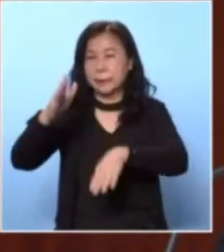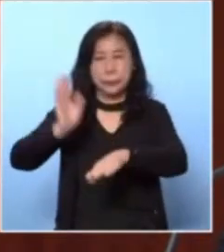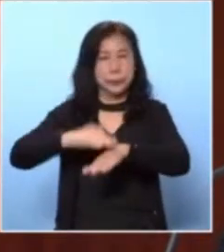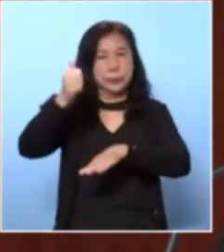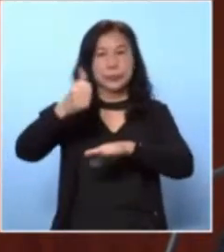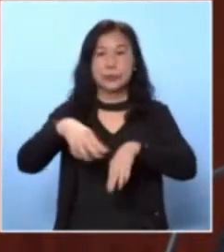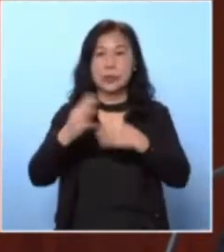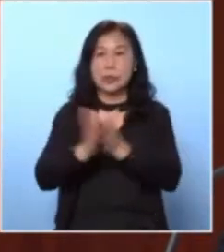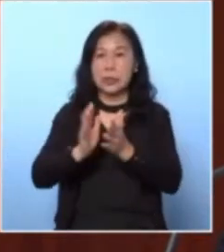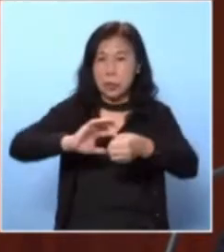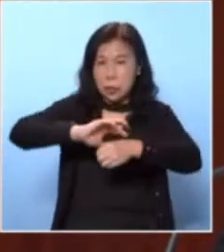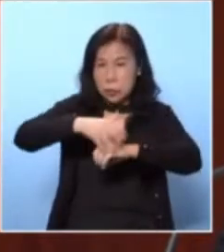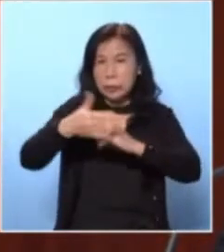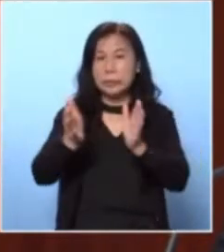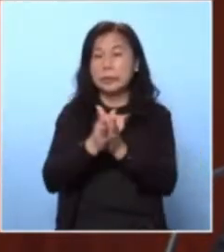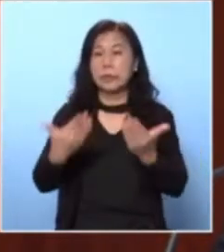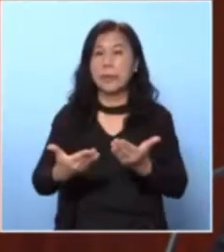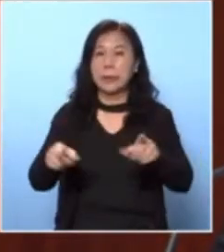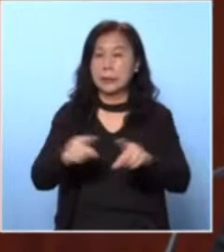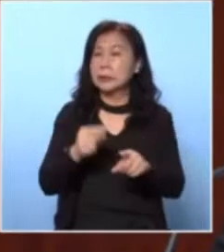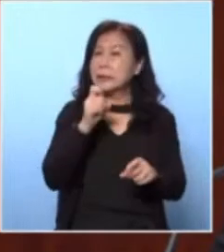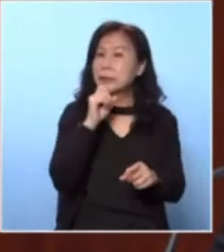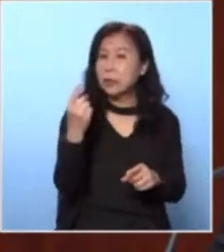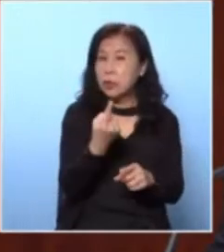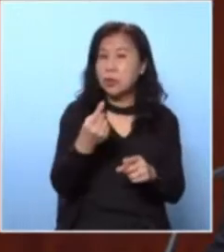the international advantage.